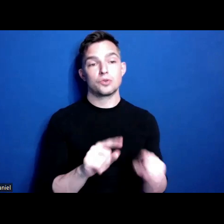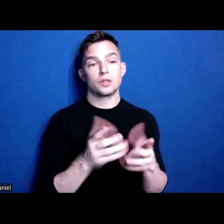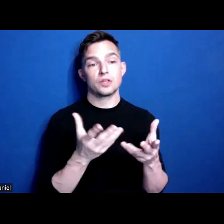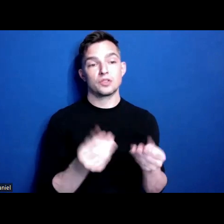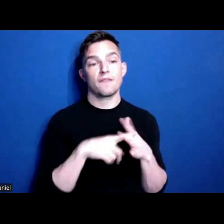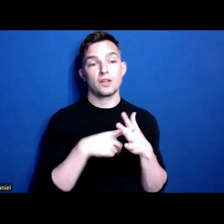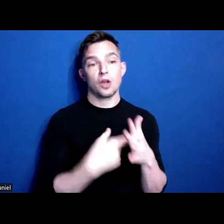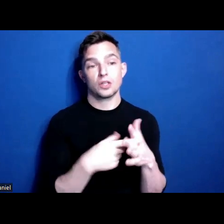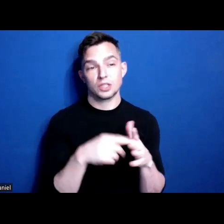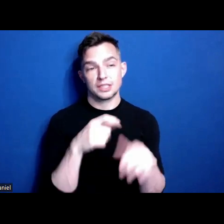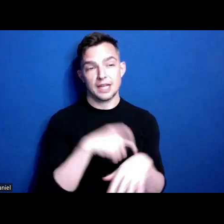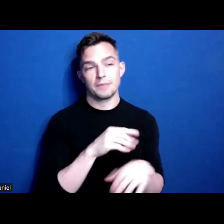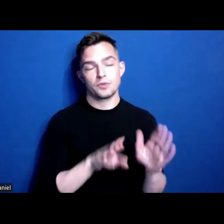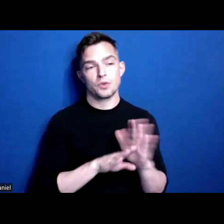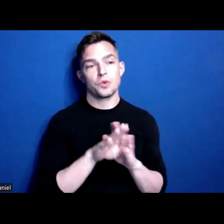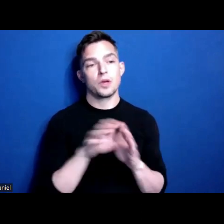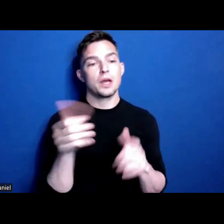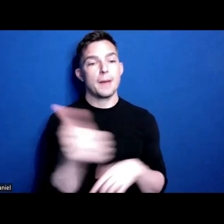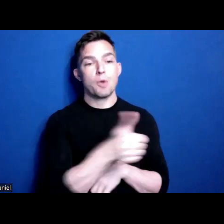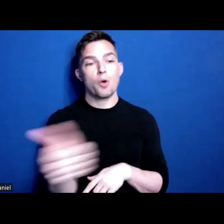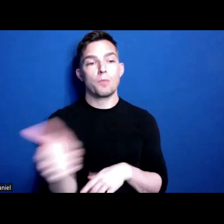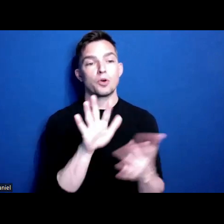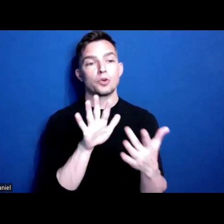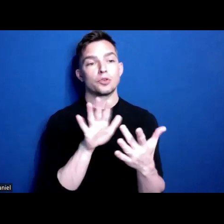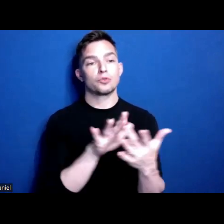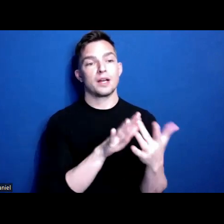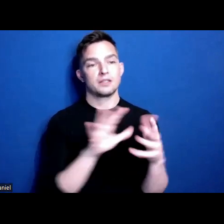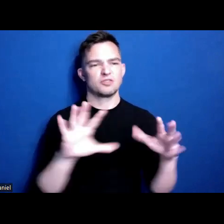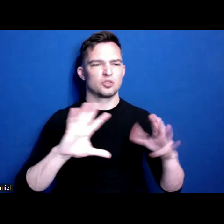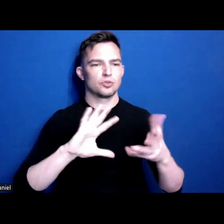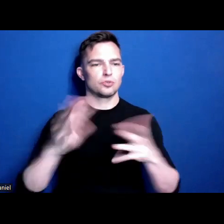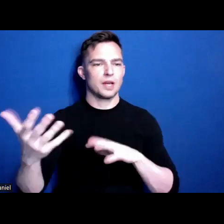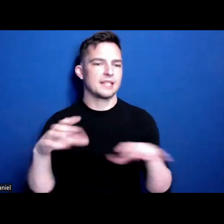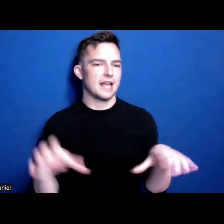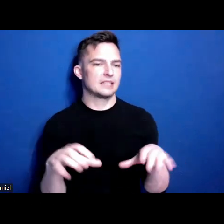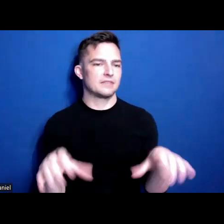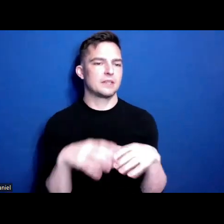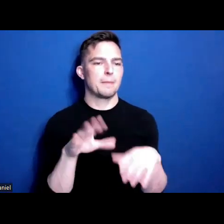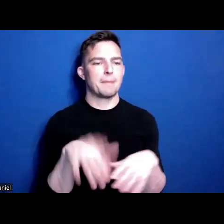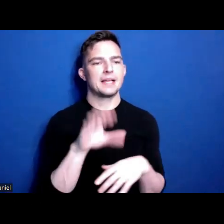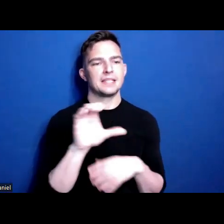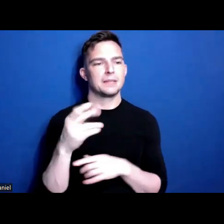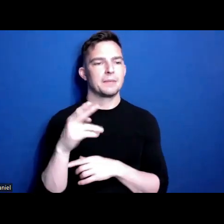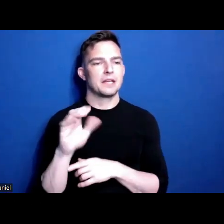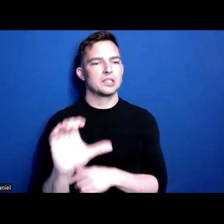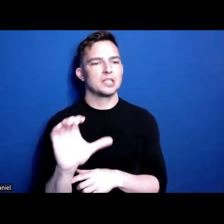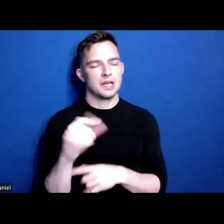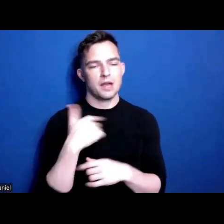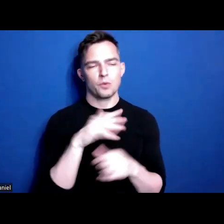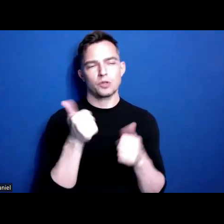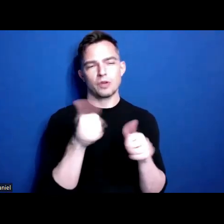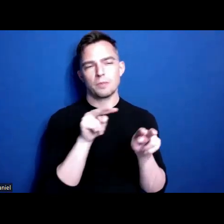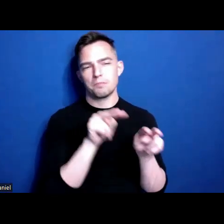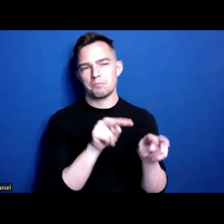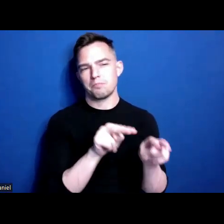period, there was a rise in mobile crisis outreach activations by our CCBHC, and we are really monitoring that